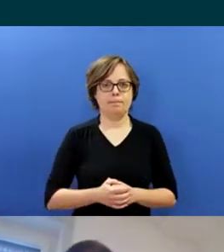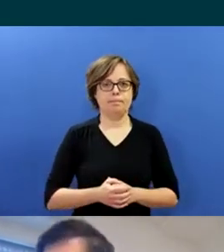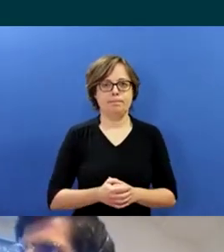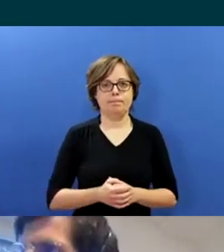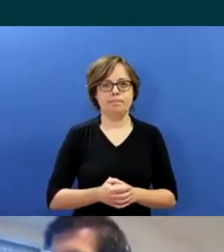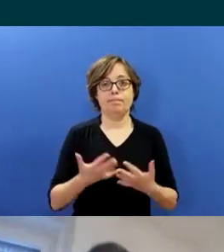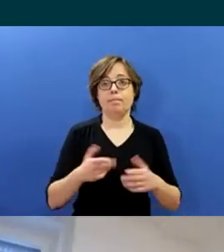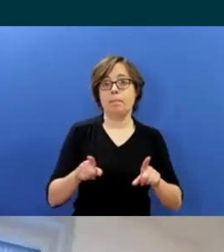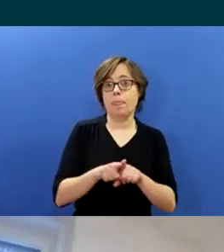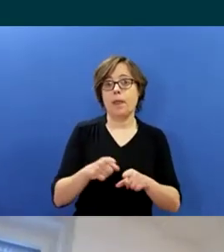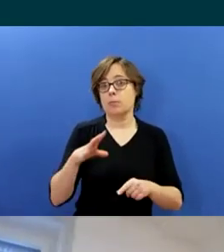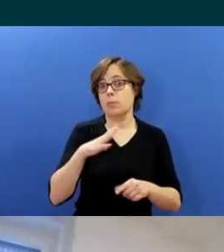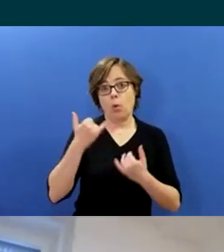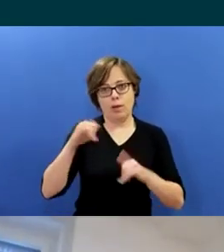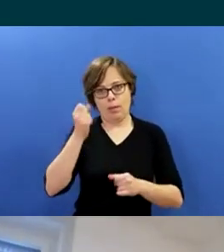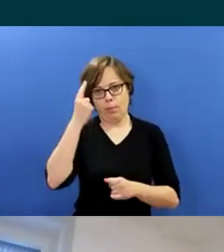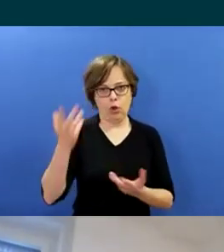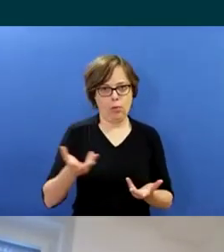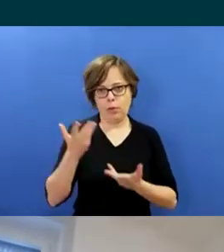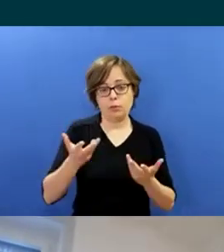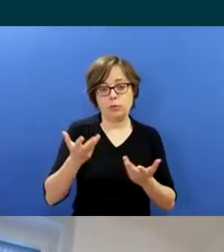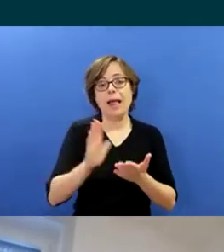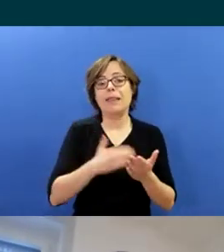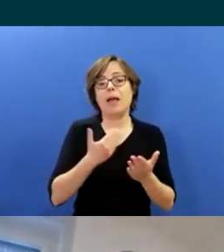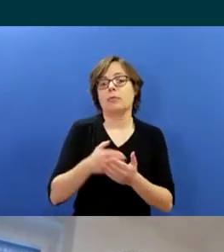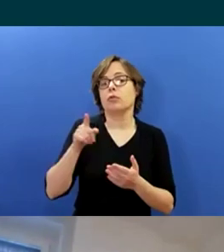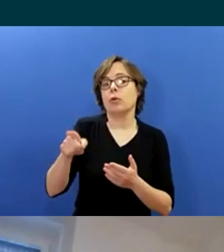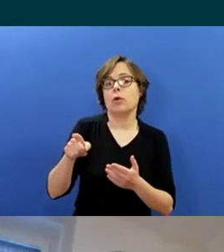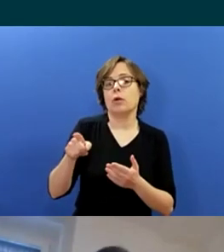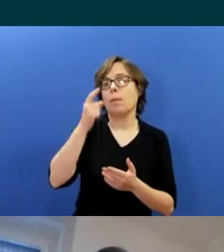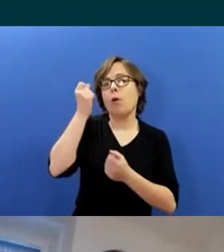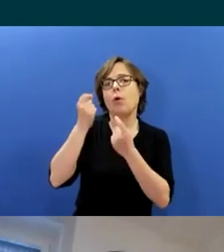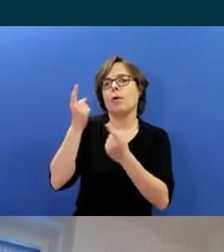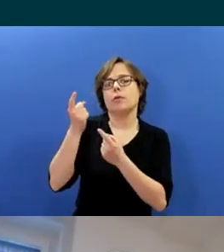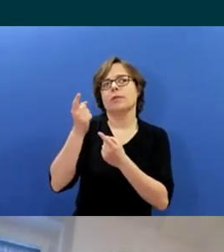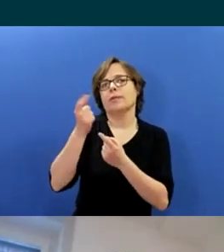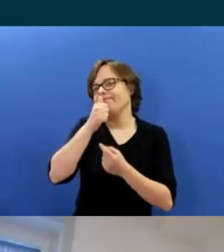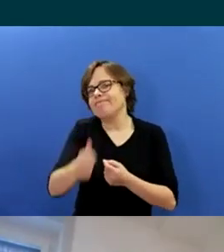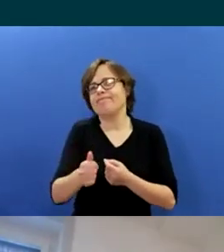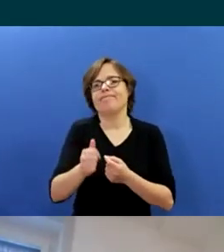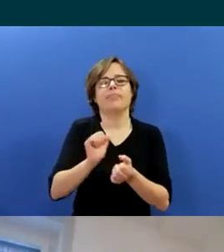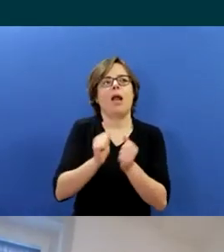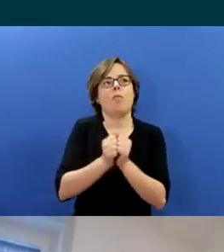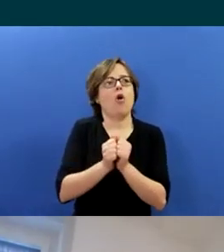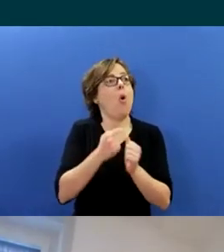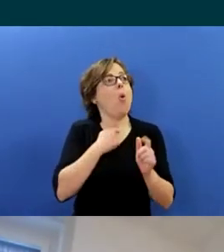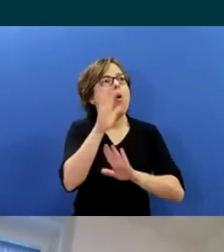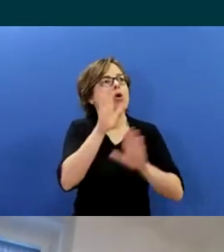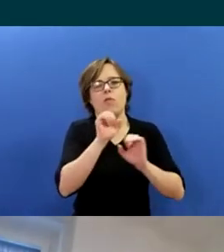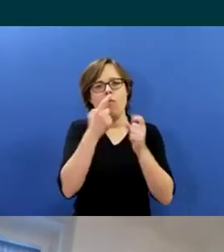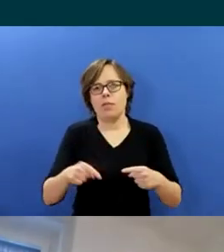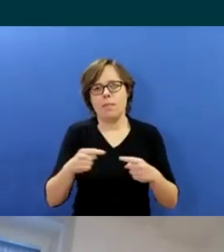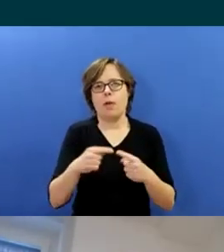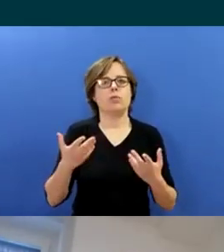ideas that could not have been or that didn't qualify for the final vote, for example, because if